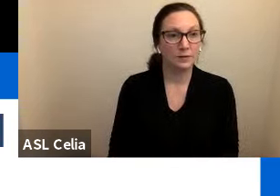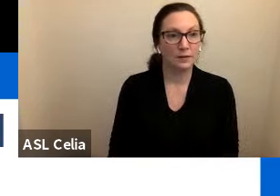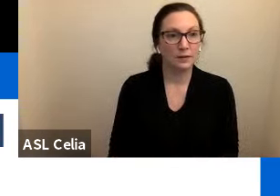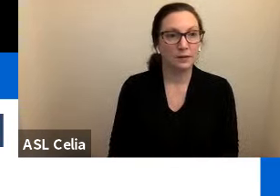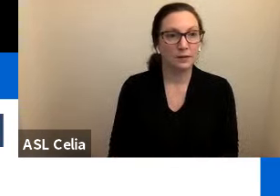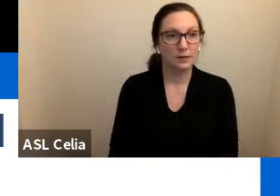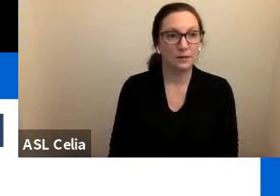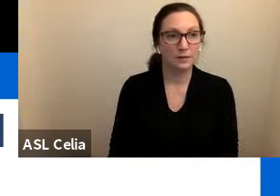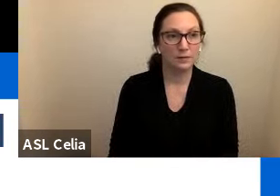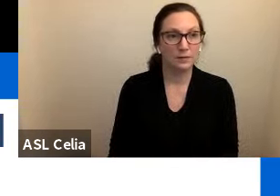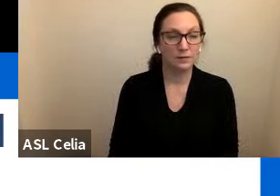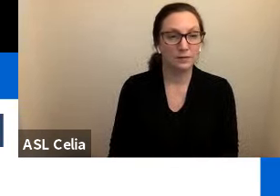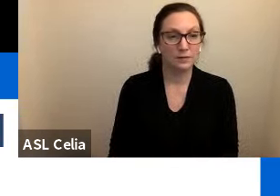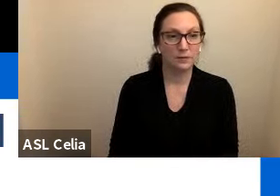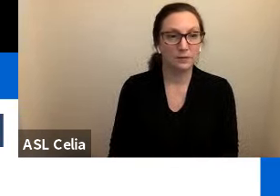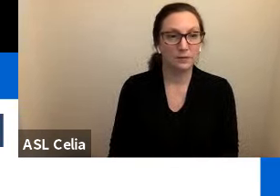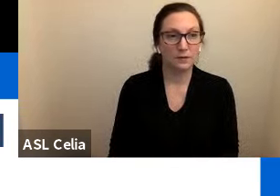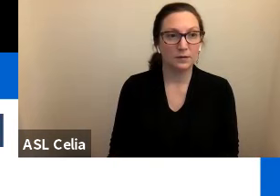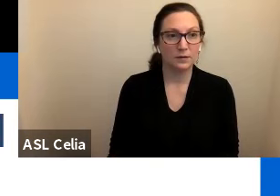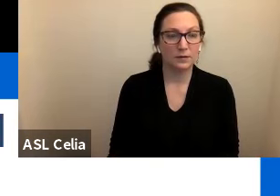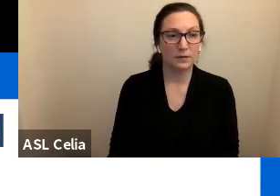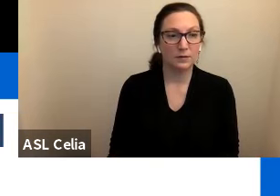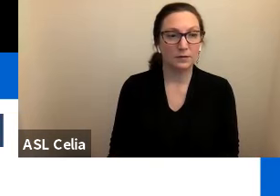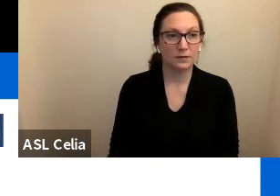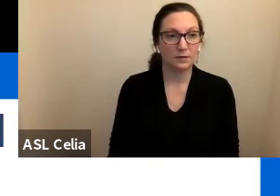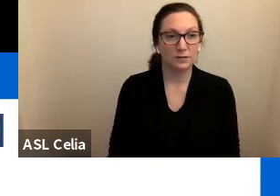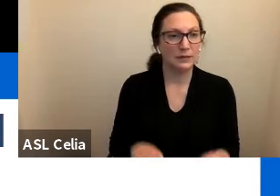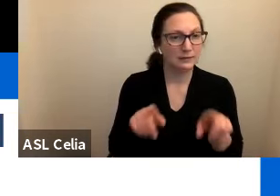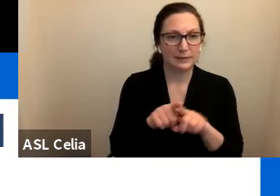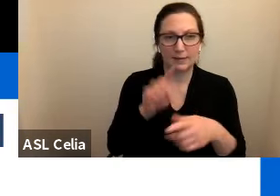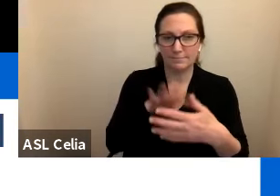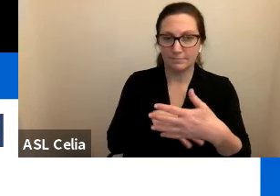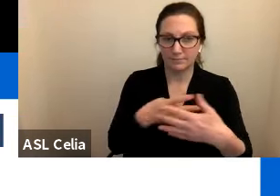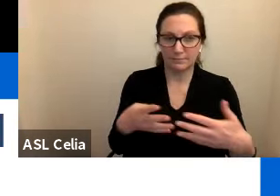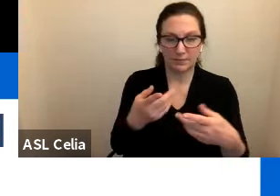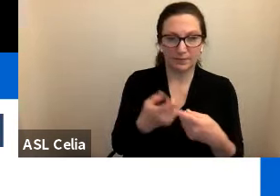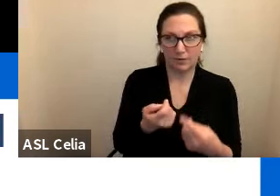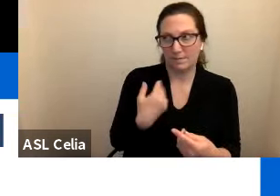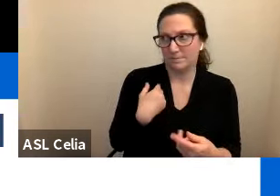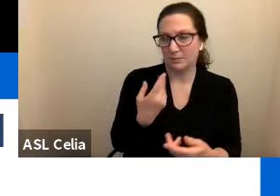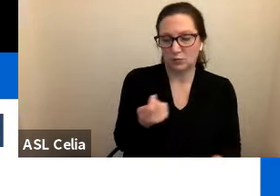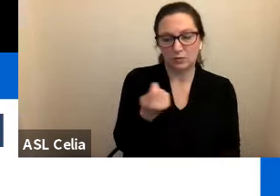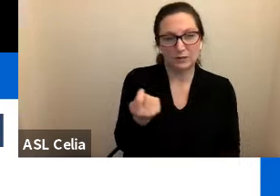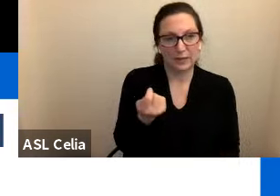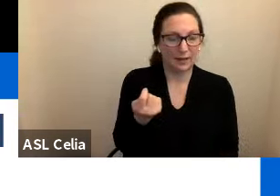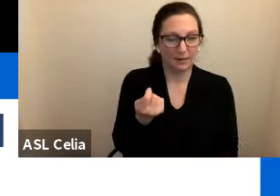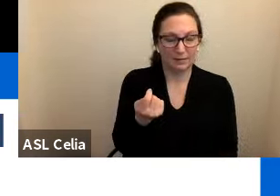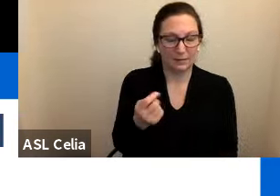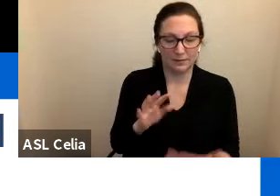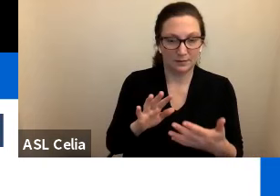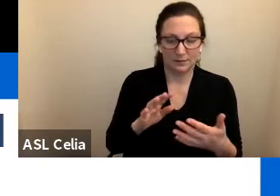These are the tables from, I believe it was Tuesday. The days are running